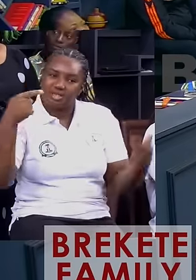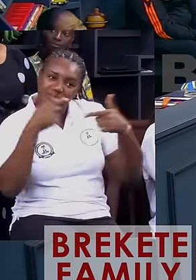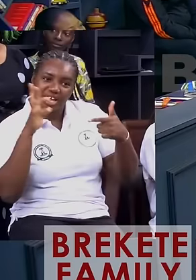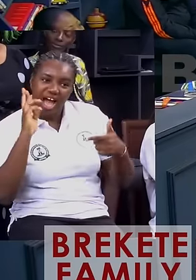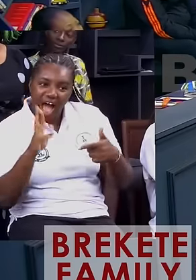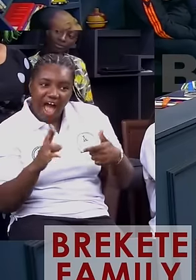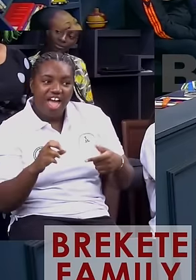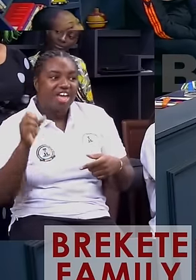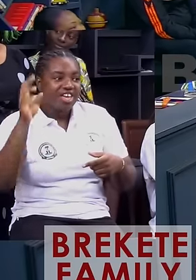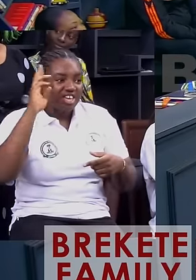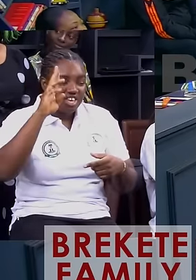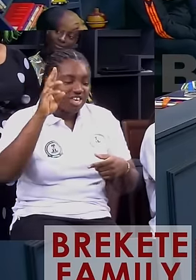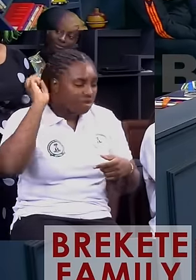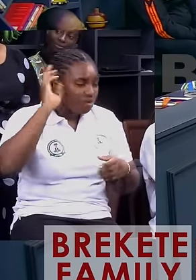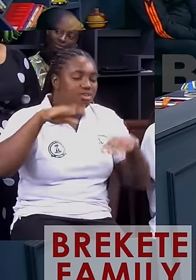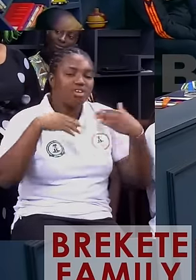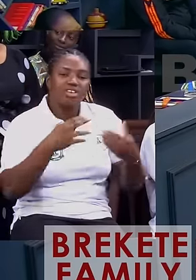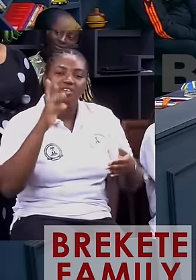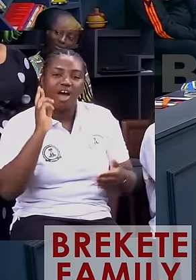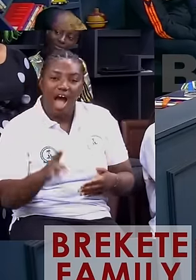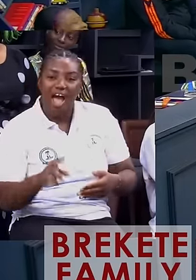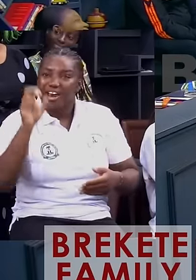combination. She go drink her.